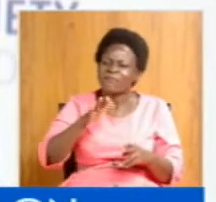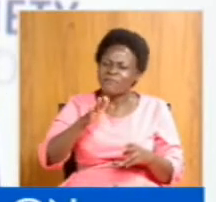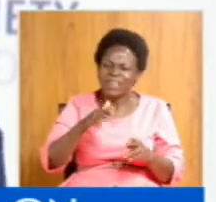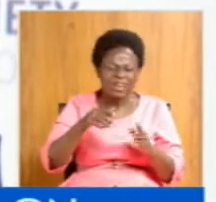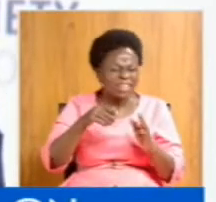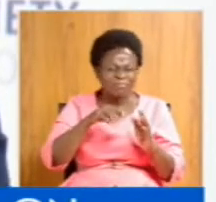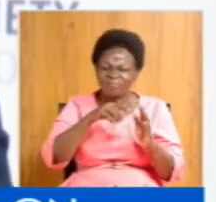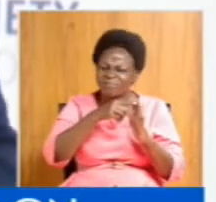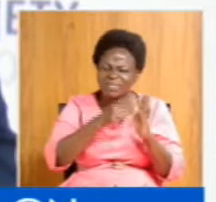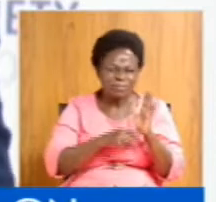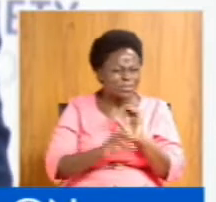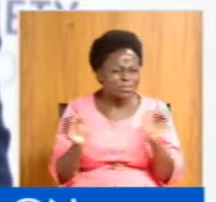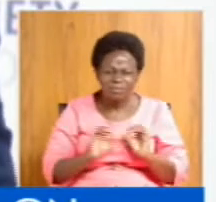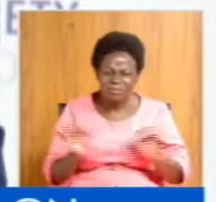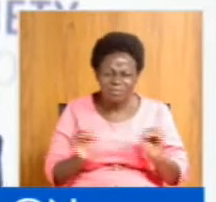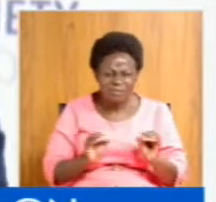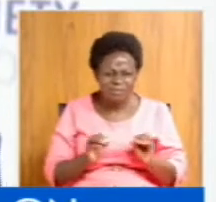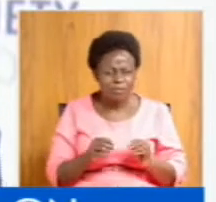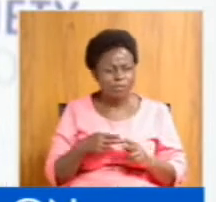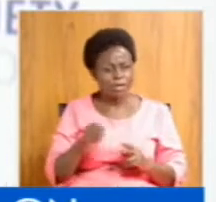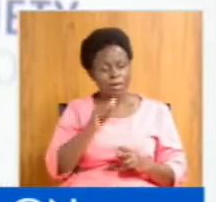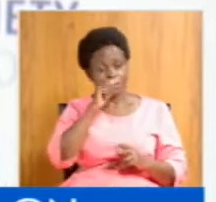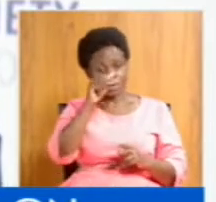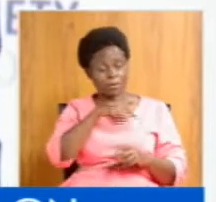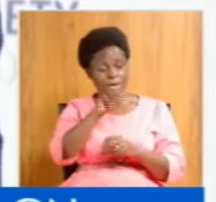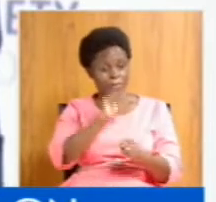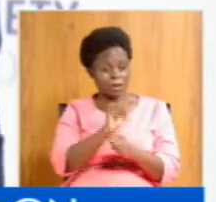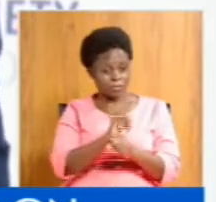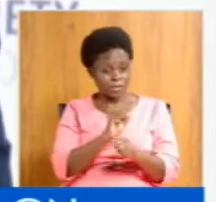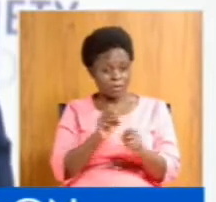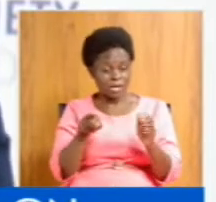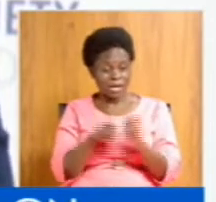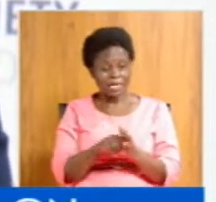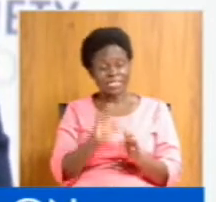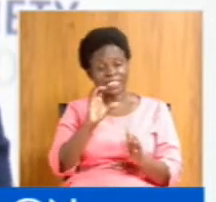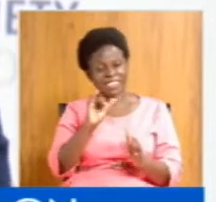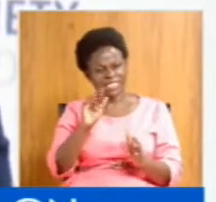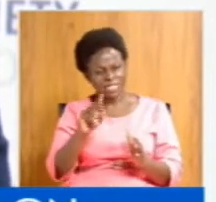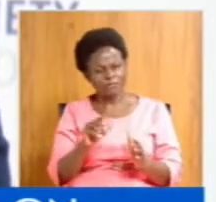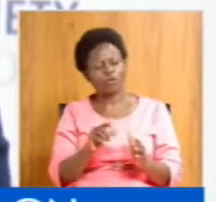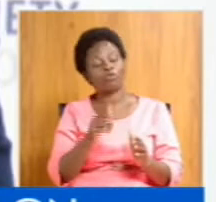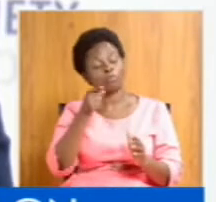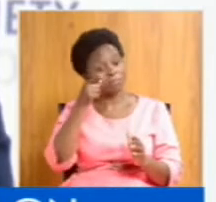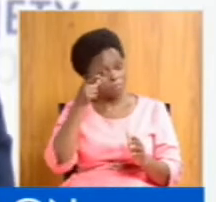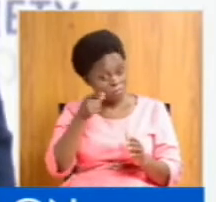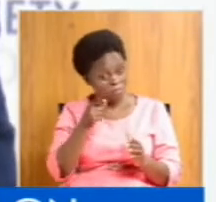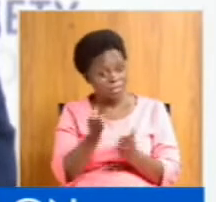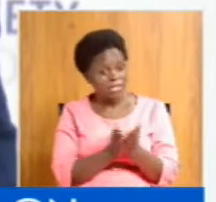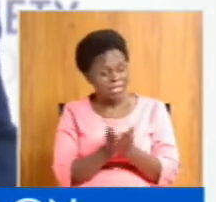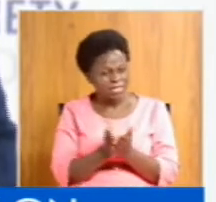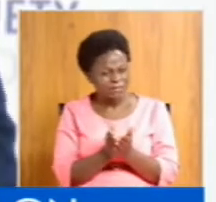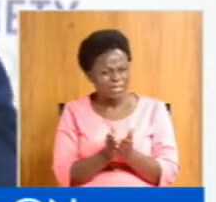I stand here today to challenge them if they are very proud about the work they did as civil servants. Let them make that concession public,